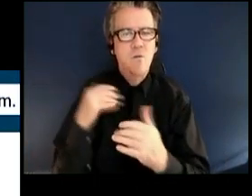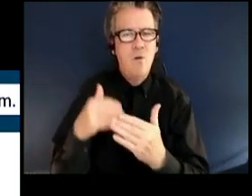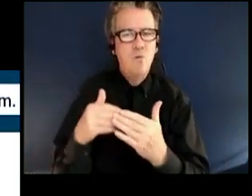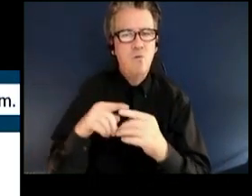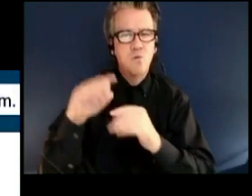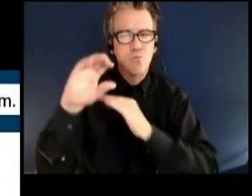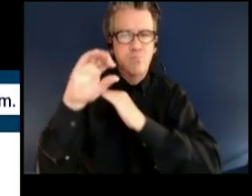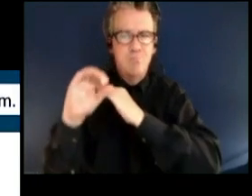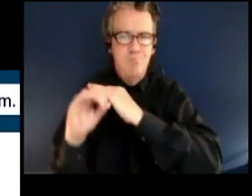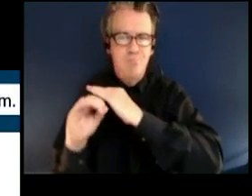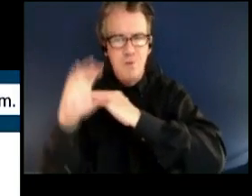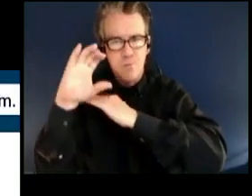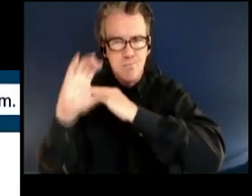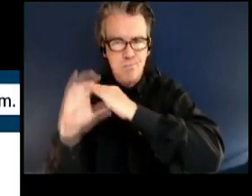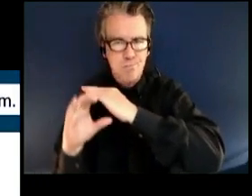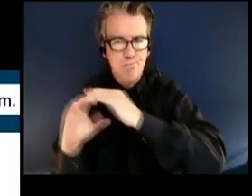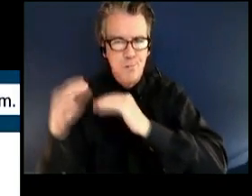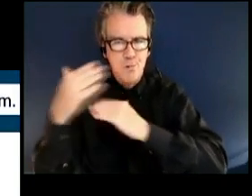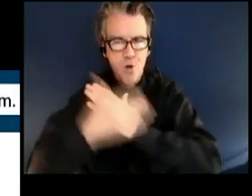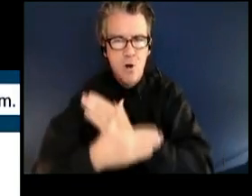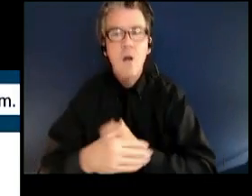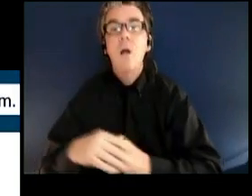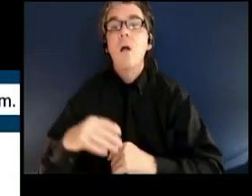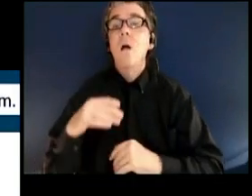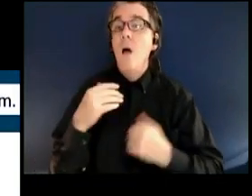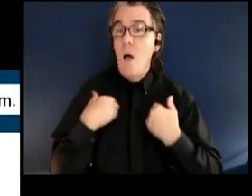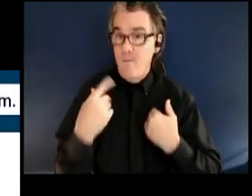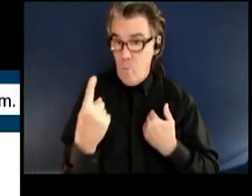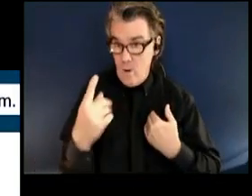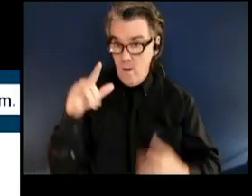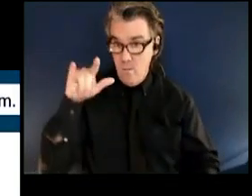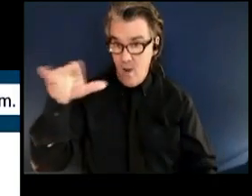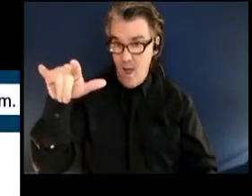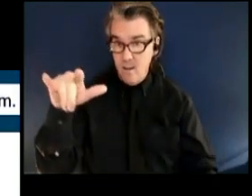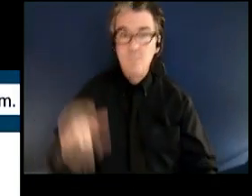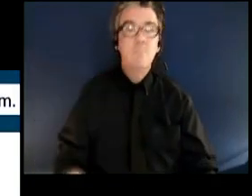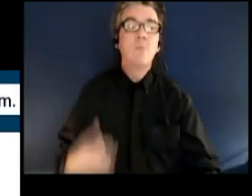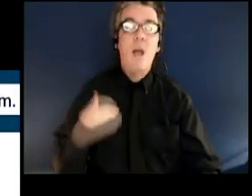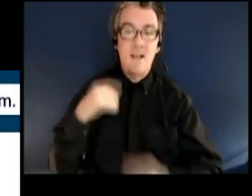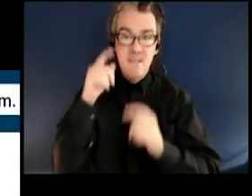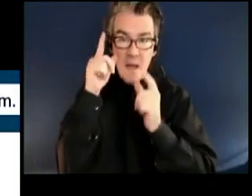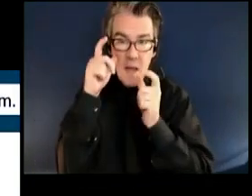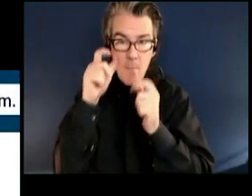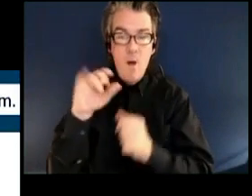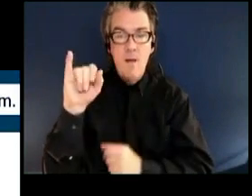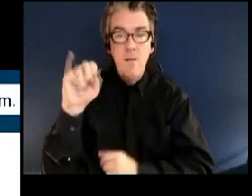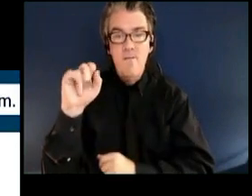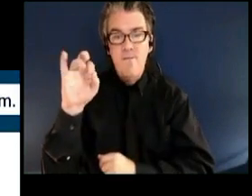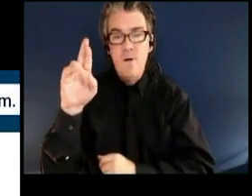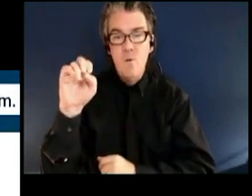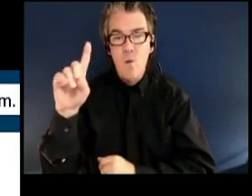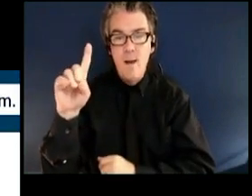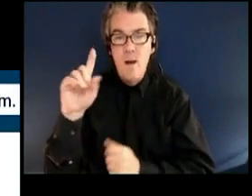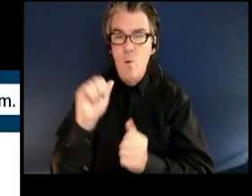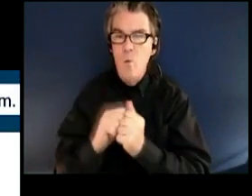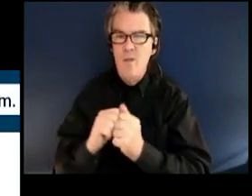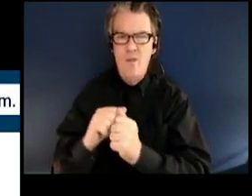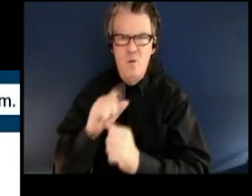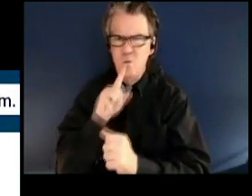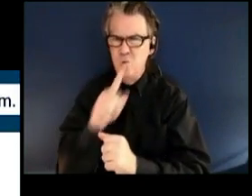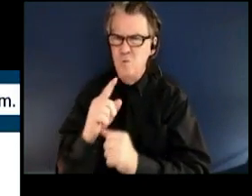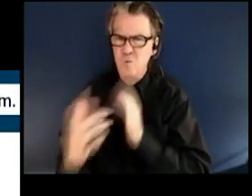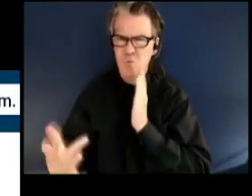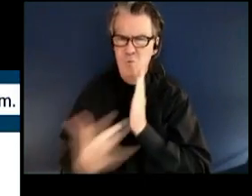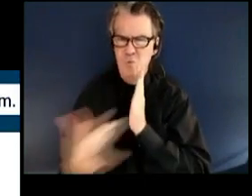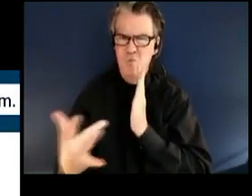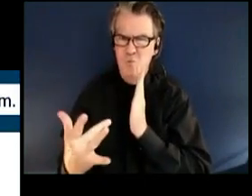some infrared camera, high resolution camera, and some technology that allows us to see our electric system